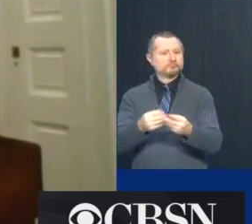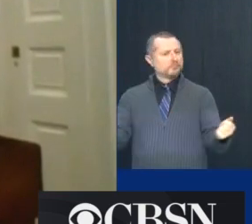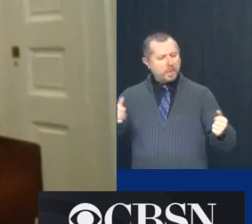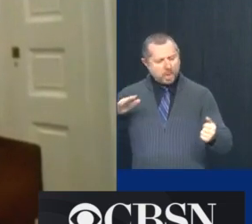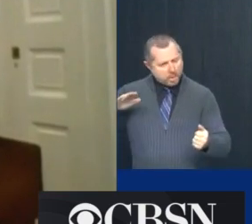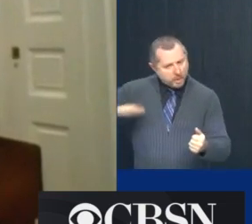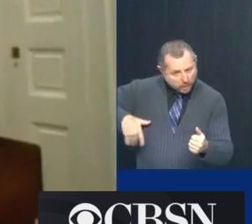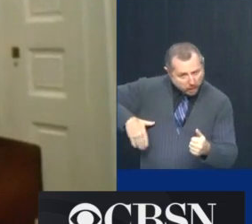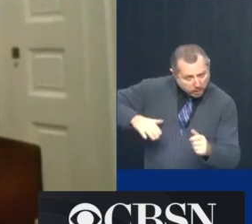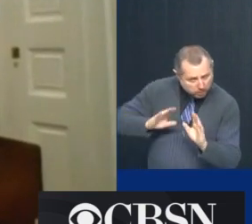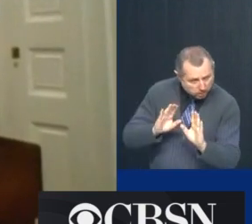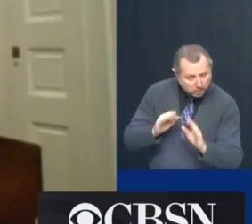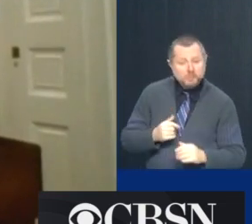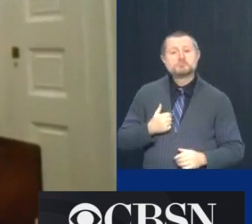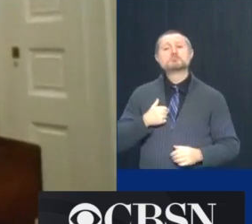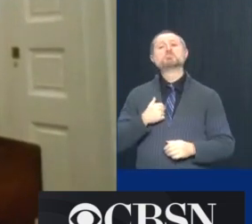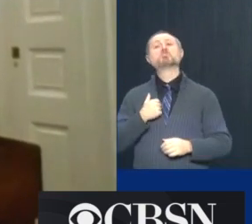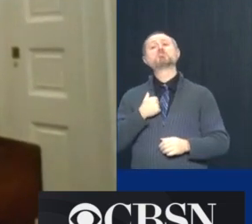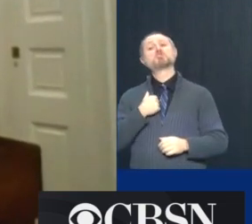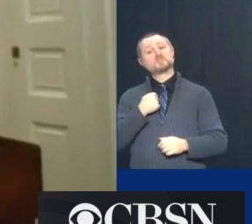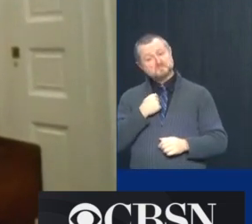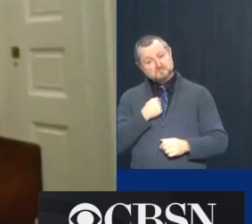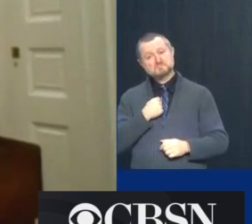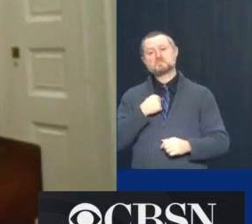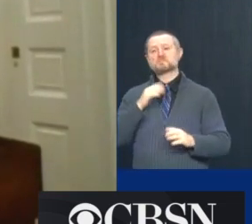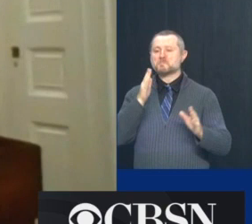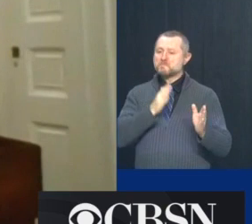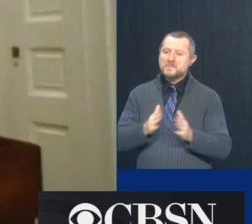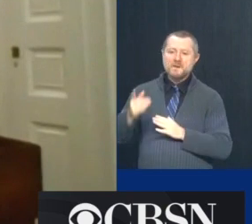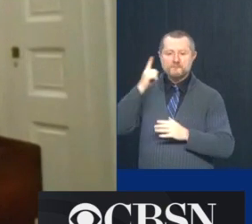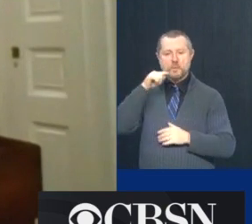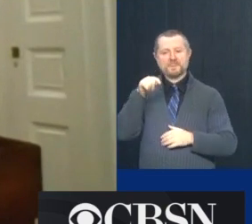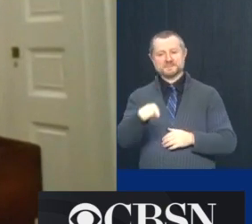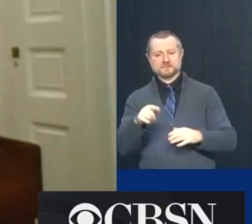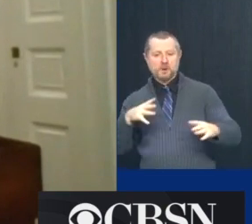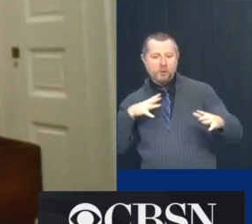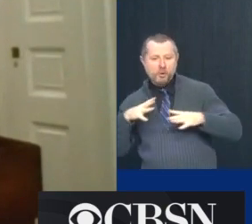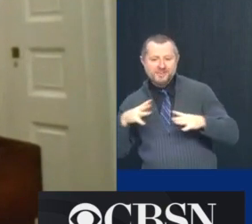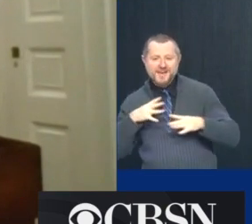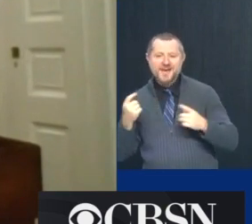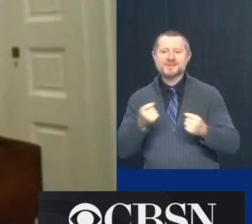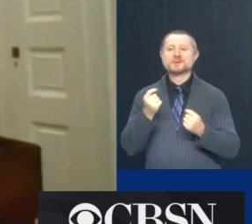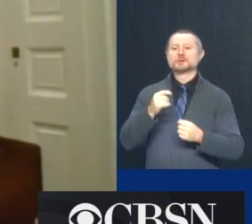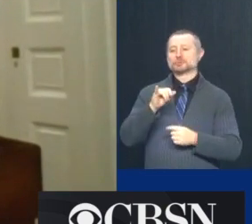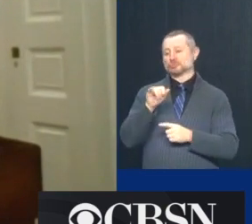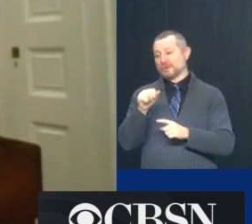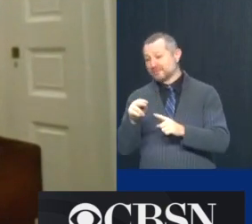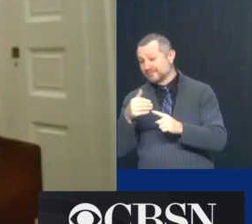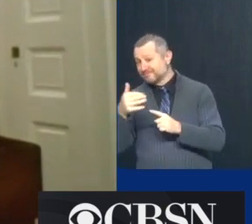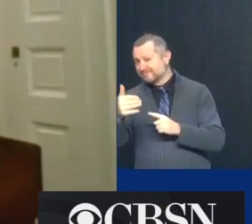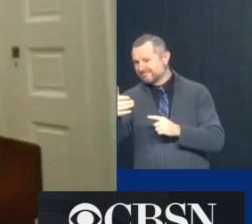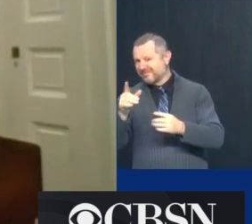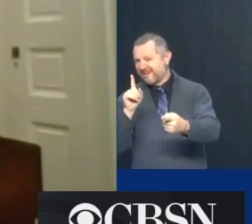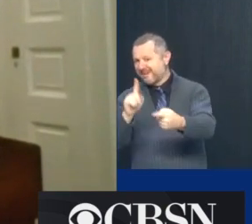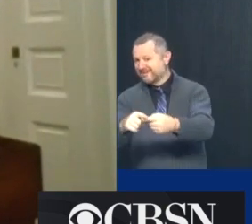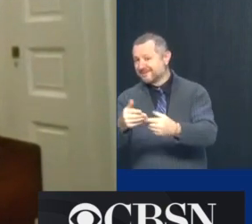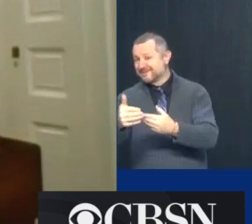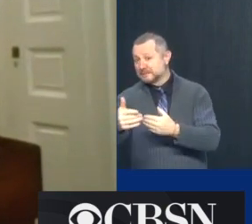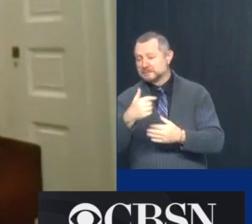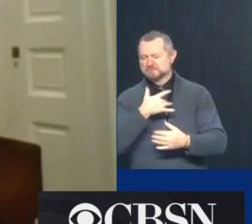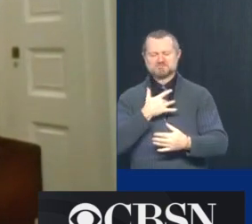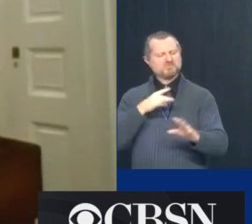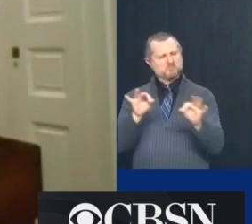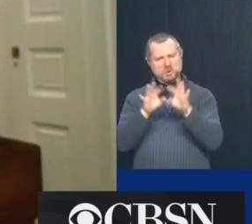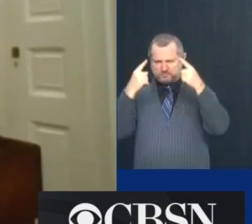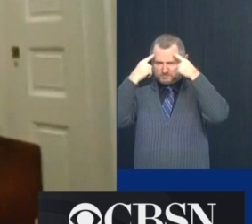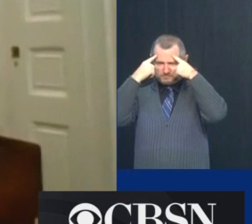holiday season and the weeks after. But I want to sound a hopeful note that I think our healthcare system here in New York City is